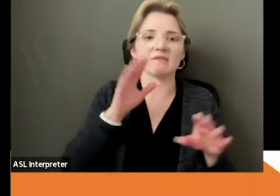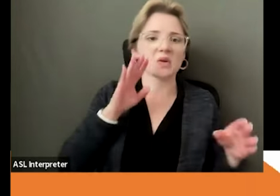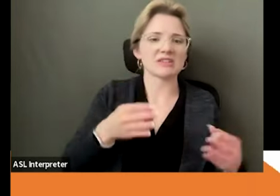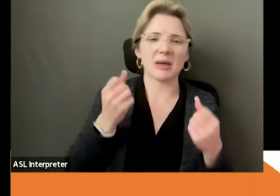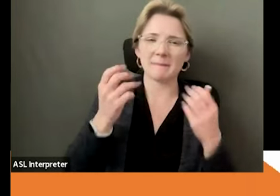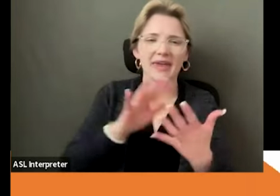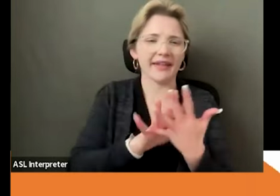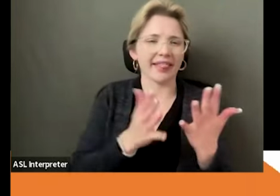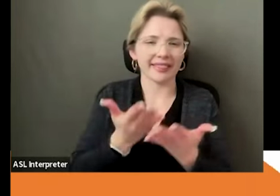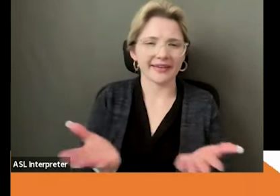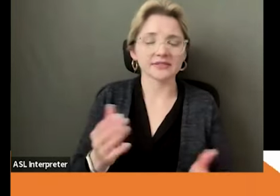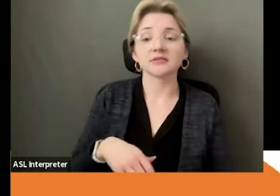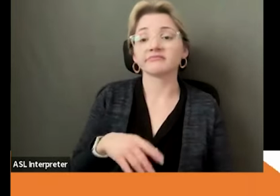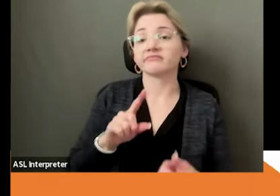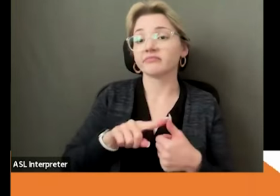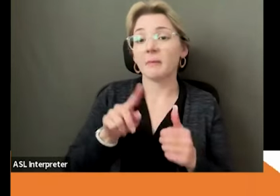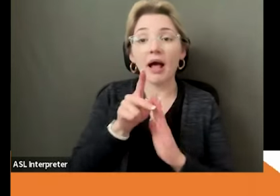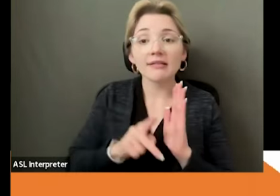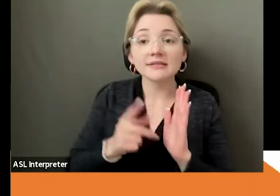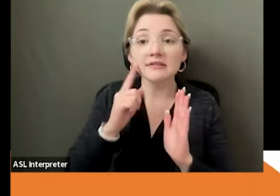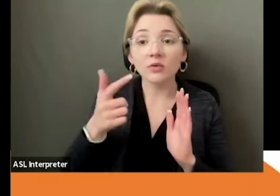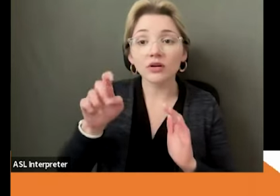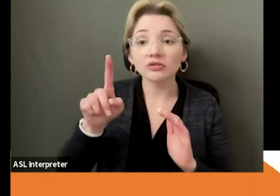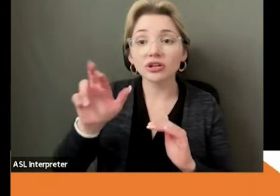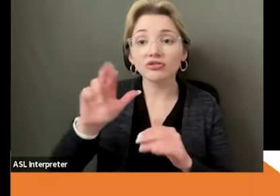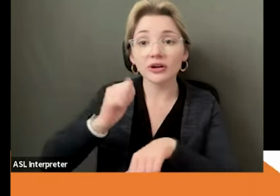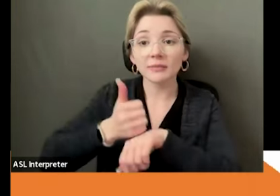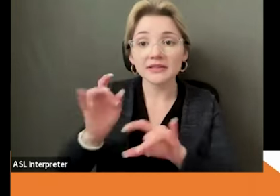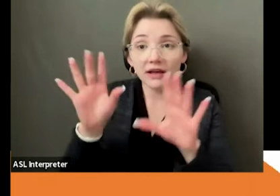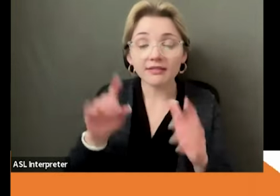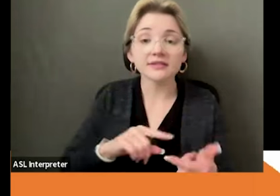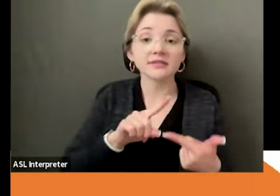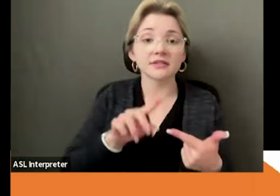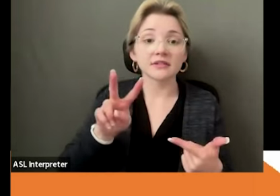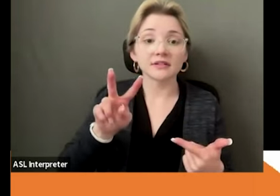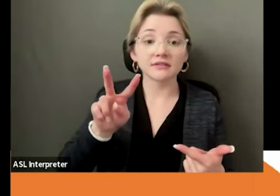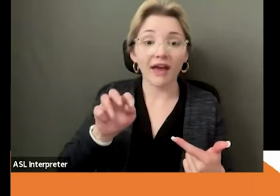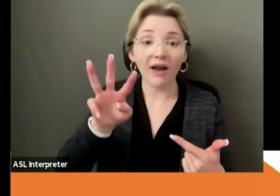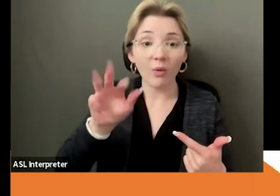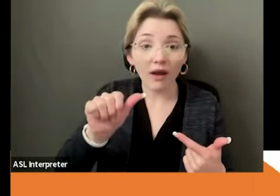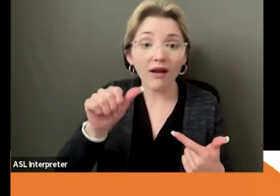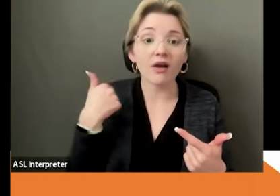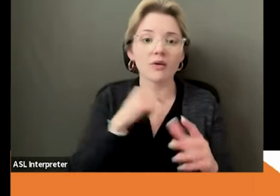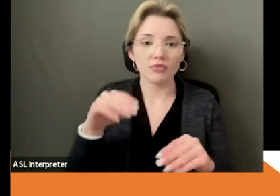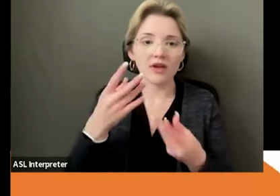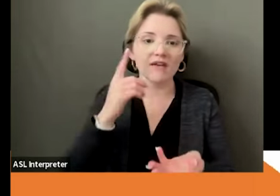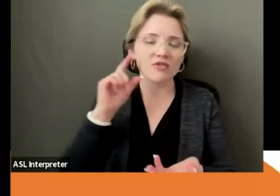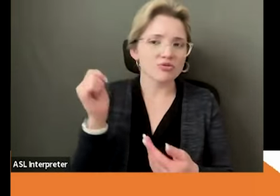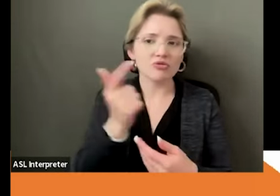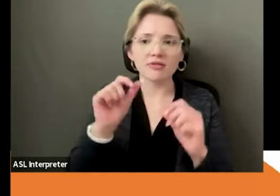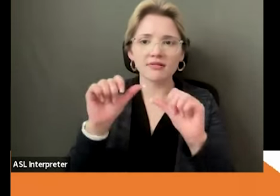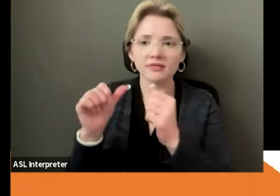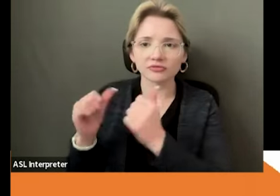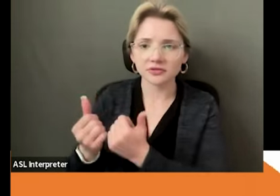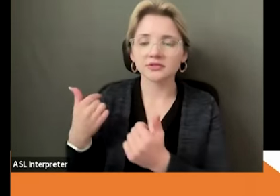policy on gender-based violence and housing issues. We implement VAWA across HUD and with all their agencies. And